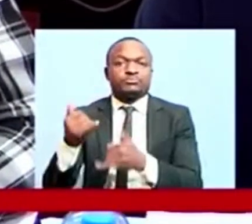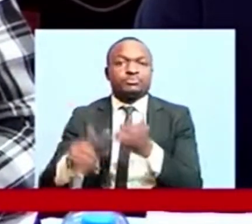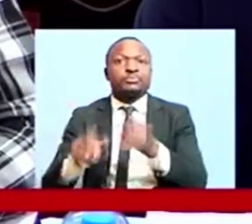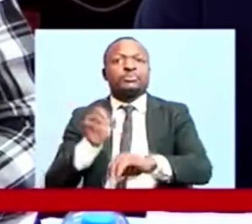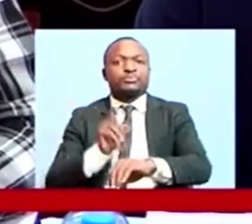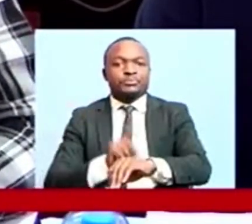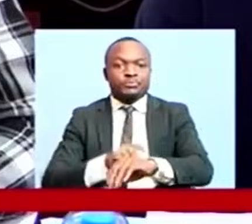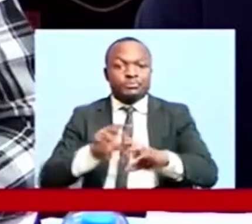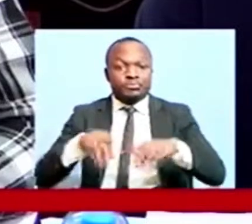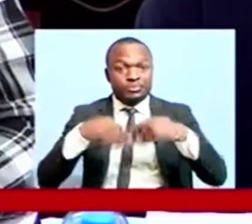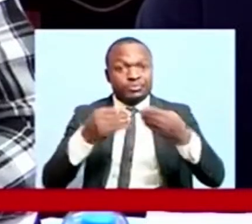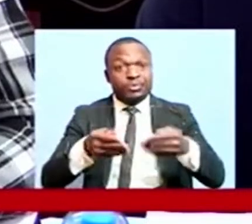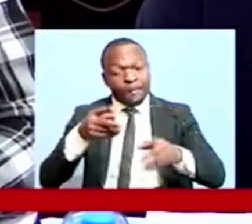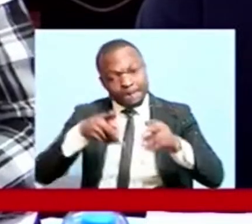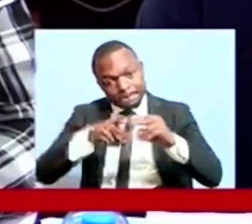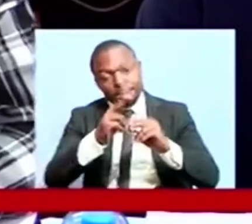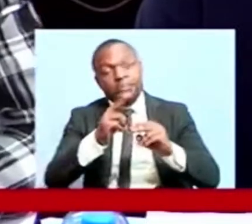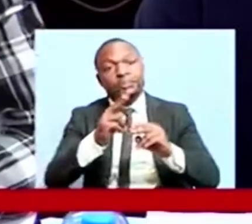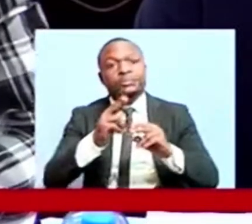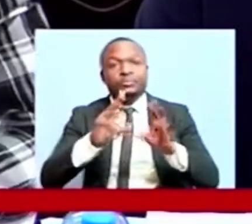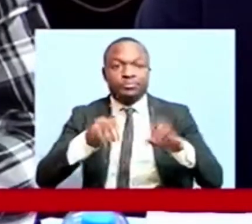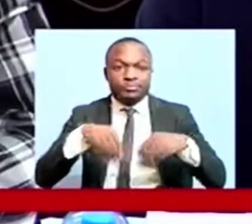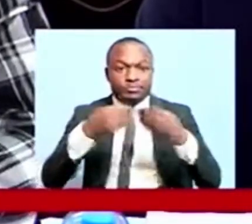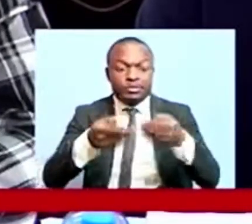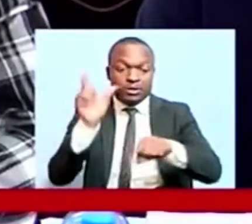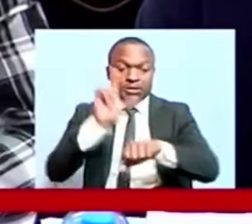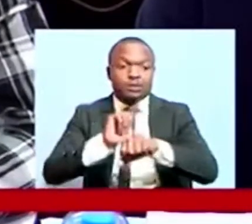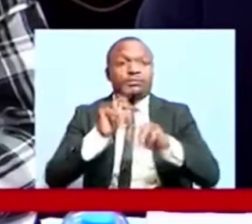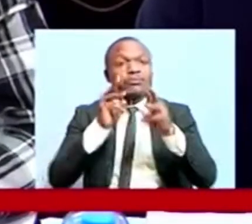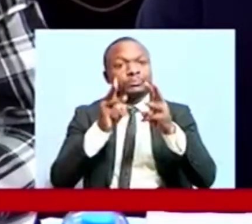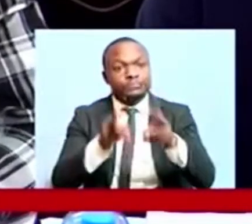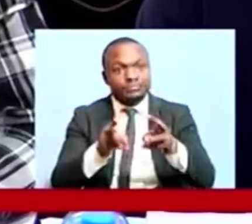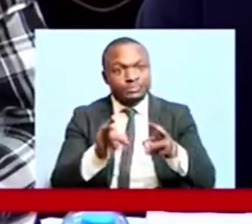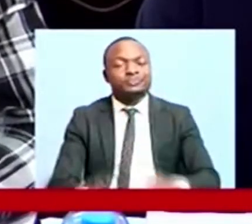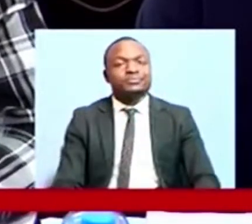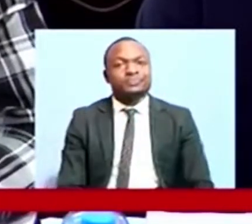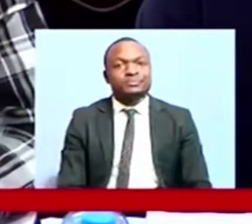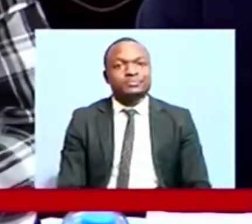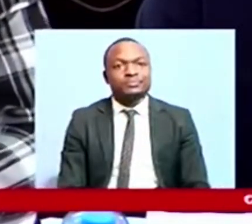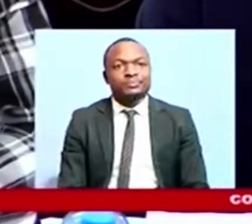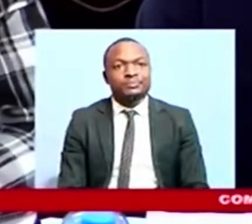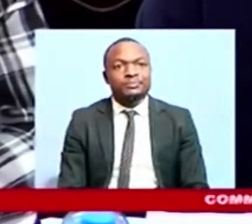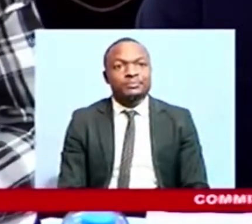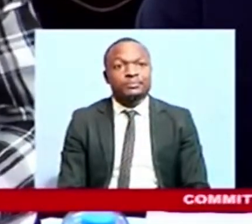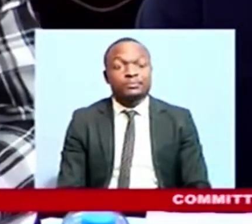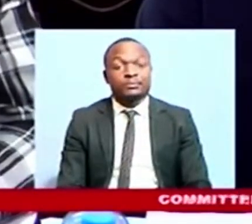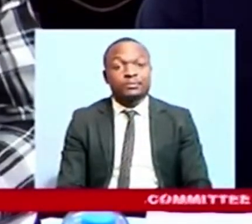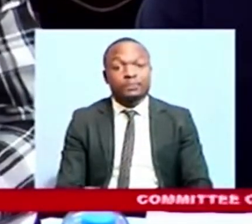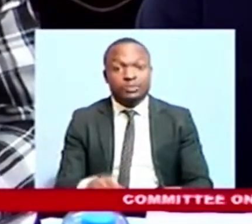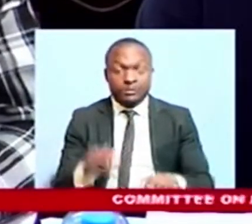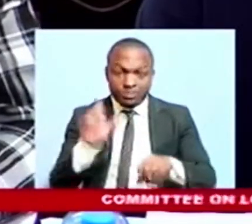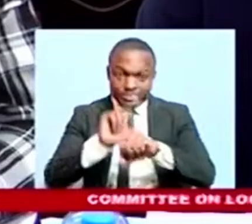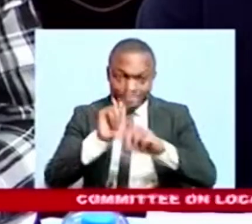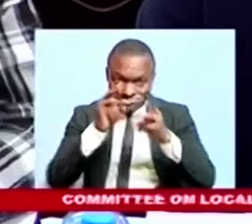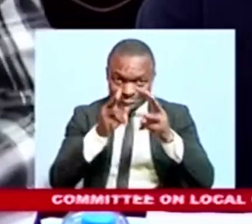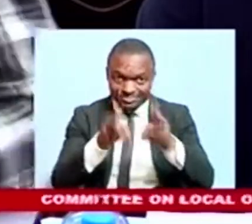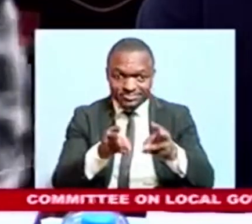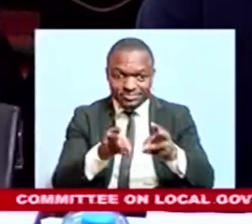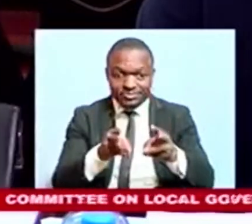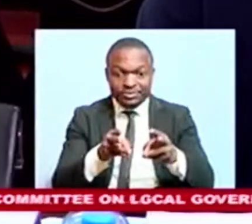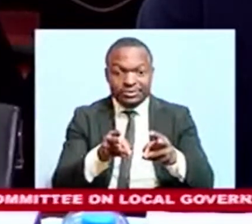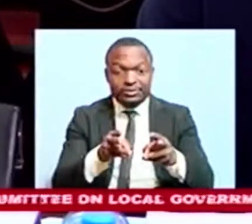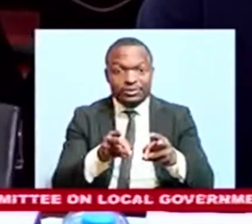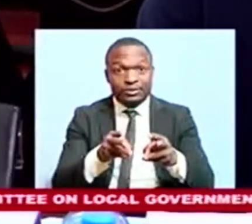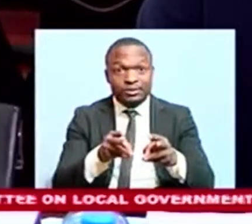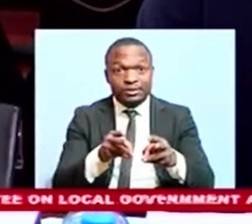It was terminated, and then we reverted to labor-based. So we reverted to labor-based, as in the ledgers